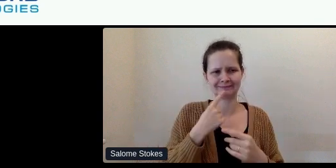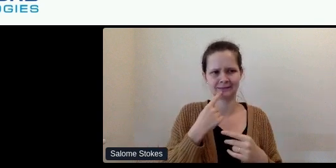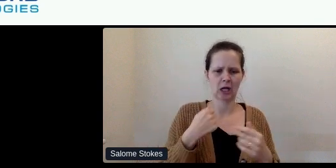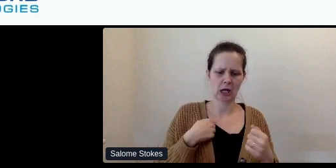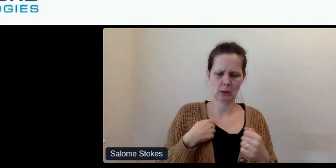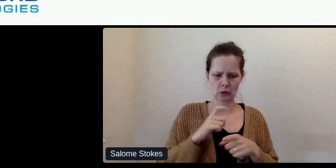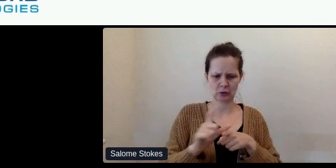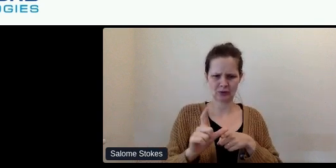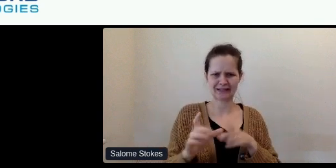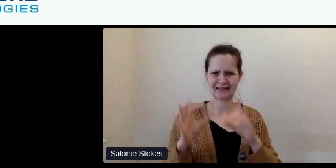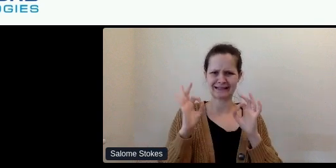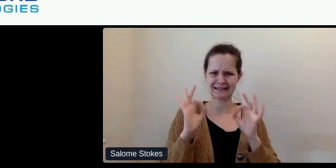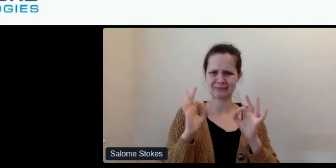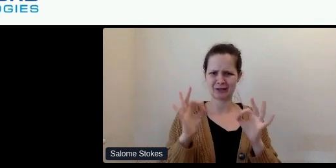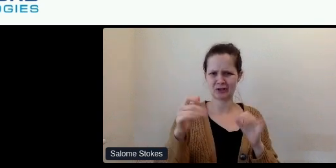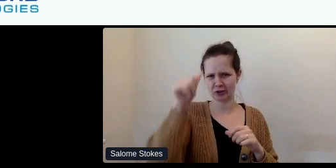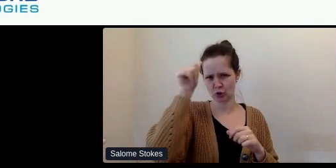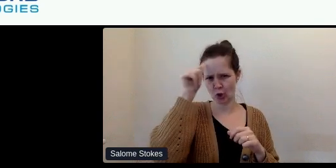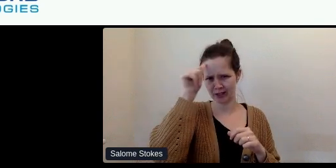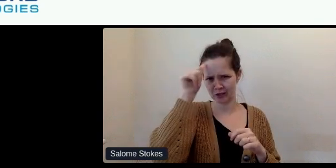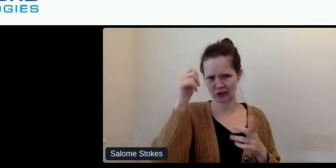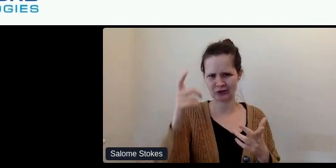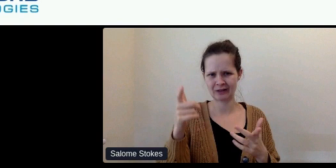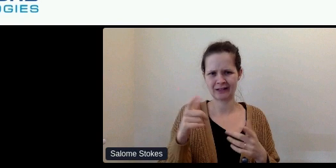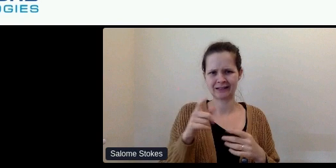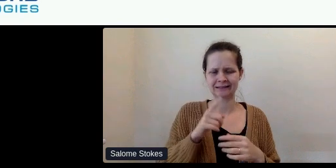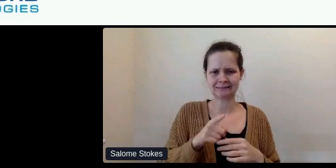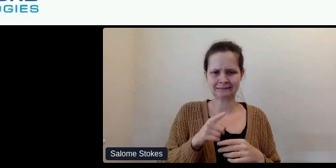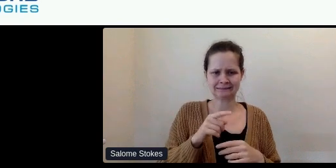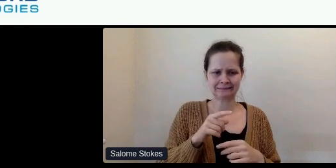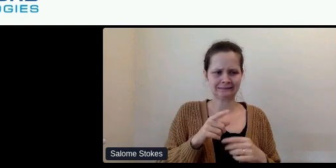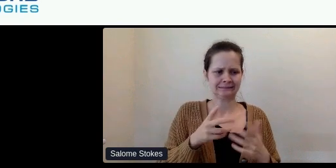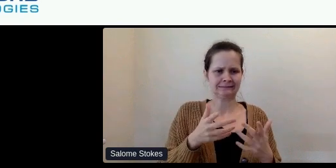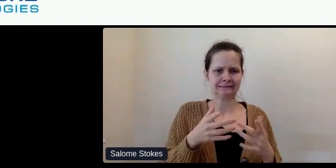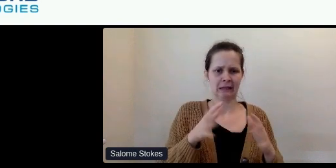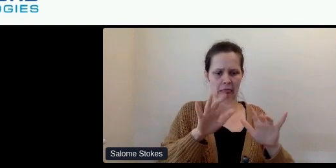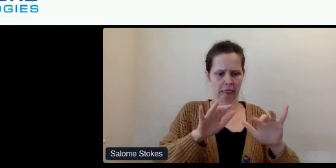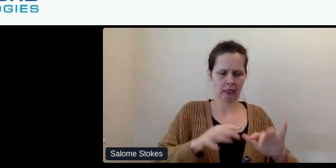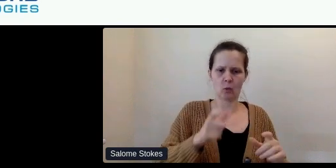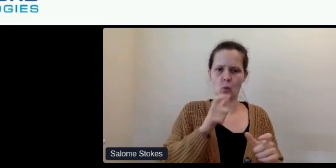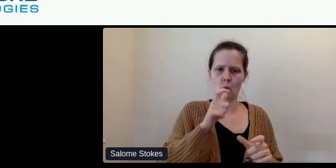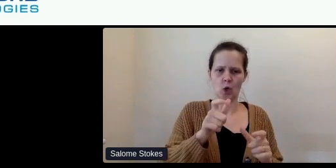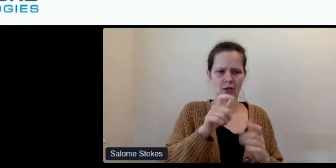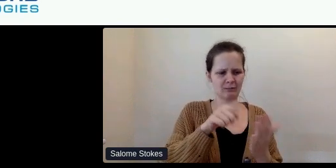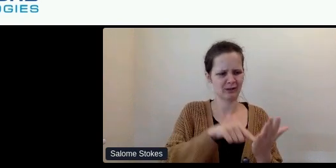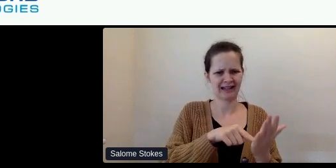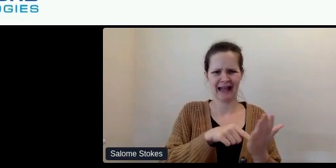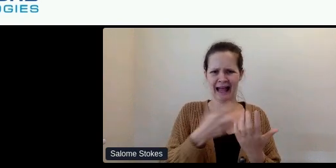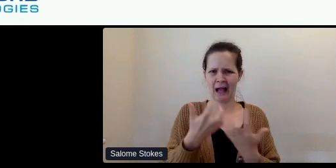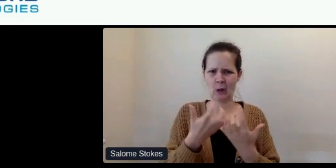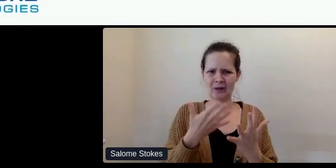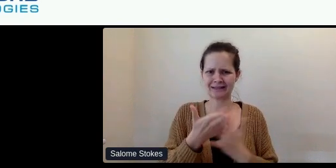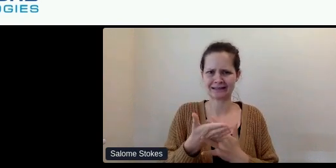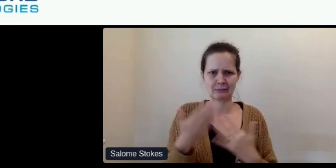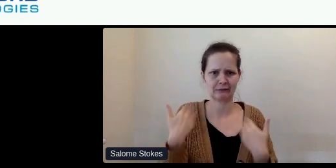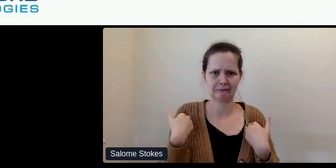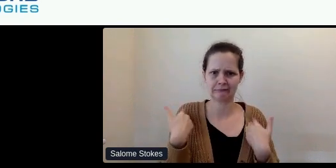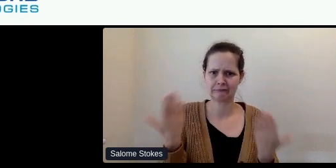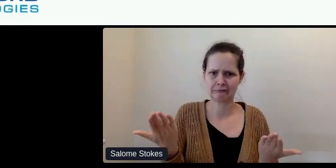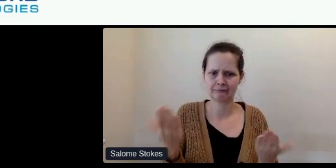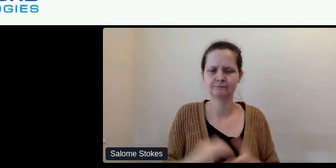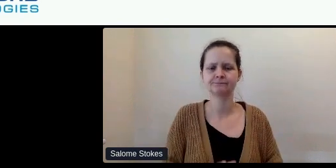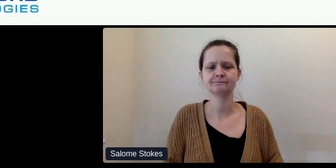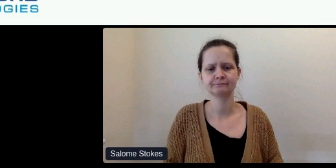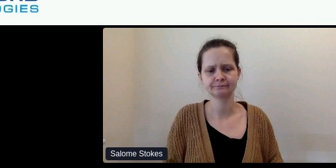not specialist knowledge in either Word or accessibility. And this is a great tool for people in that situation. Also for